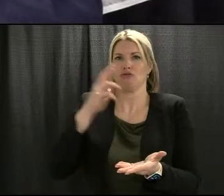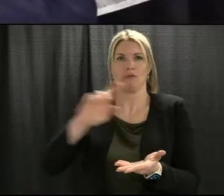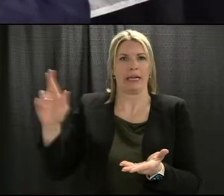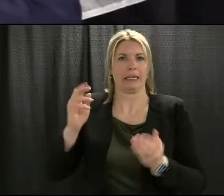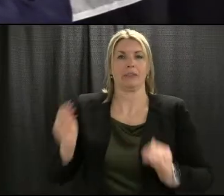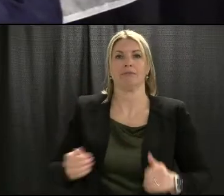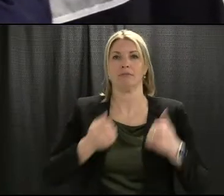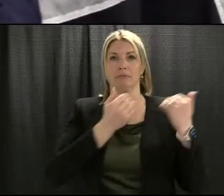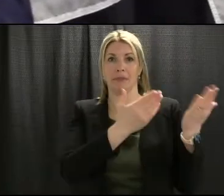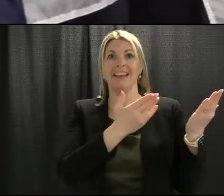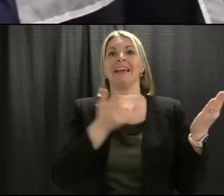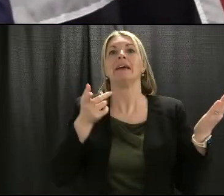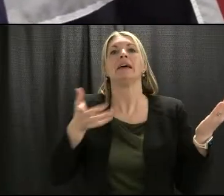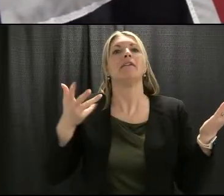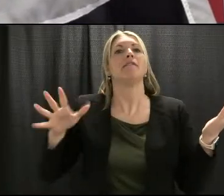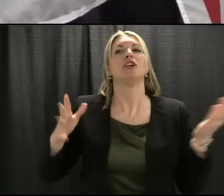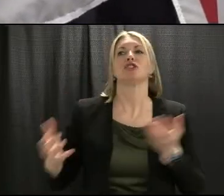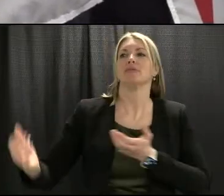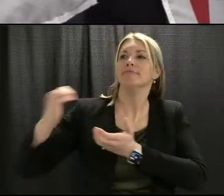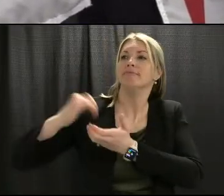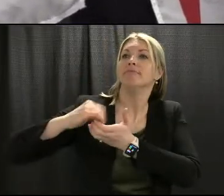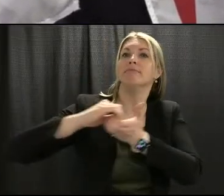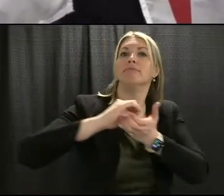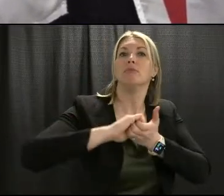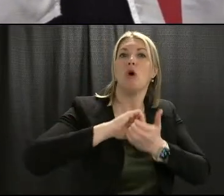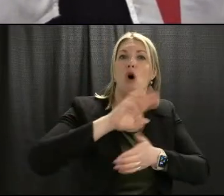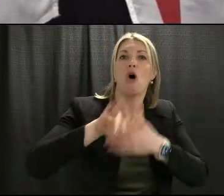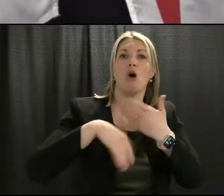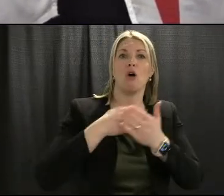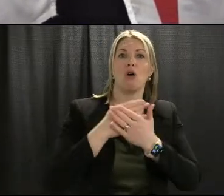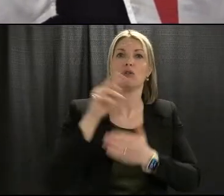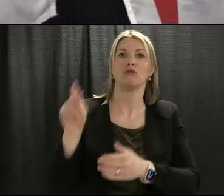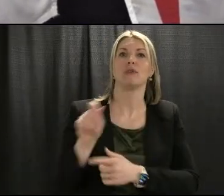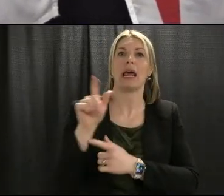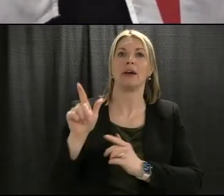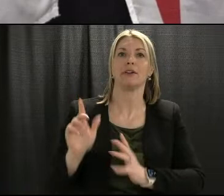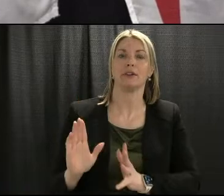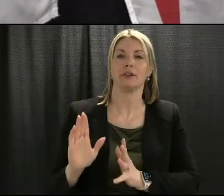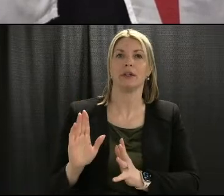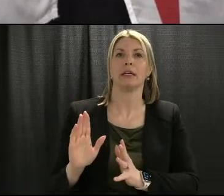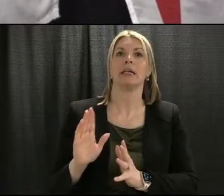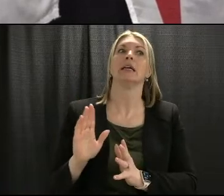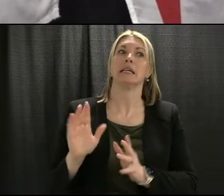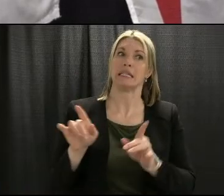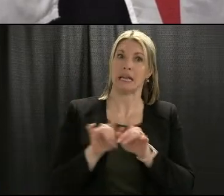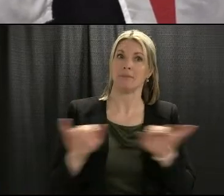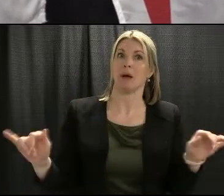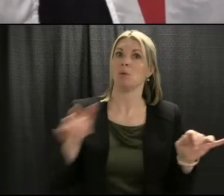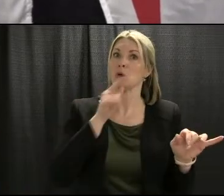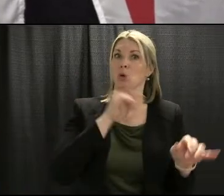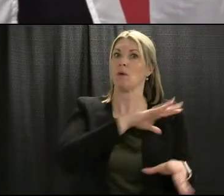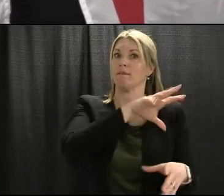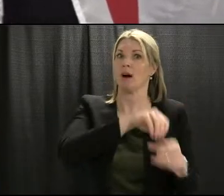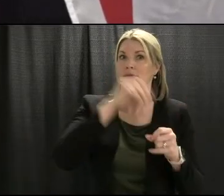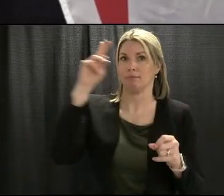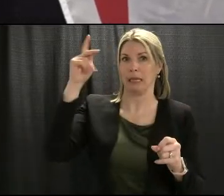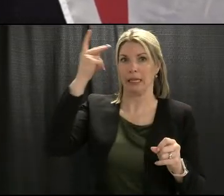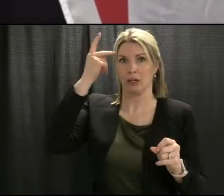almost all, Newfoundlanders and Labradorians, including members of opposite political parties. On Budget